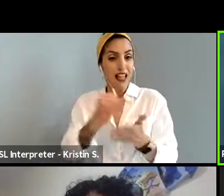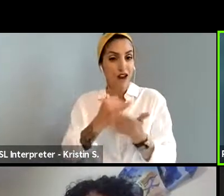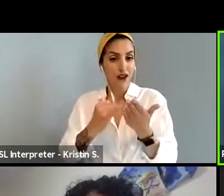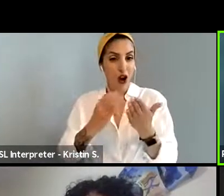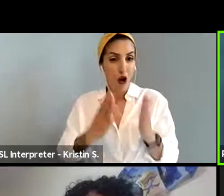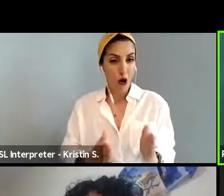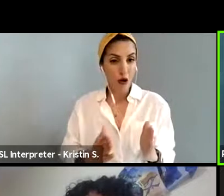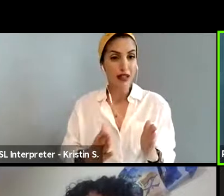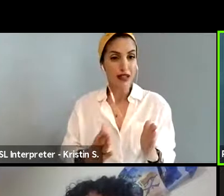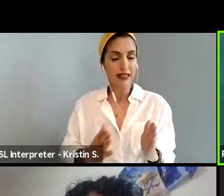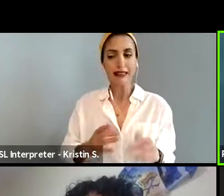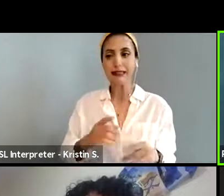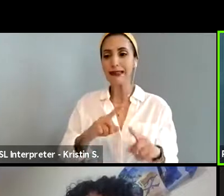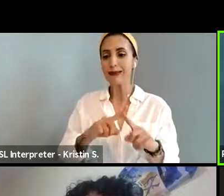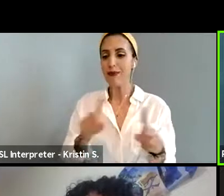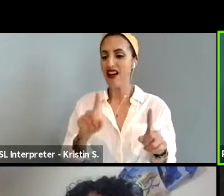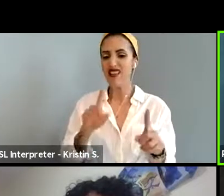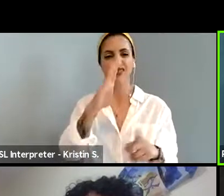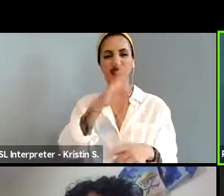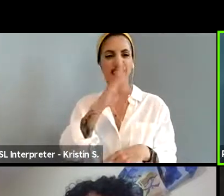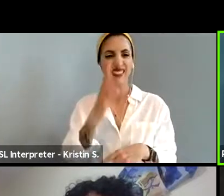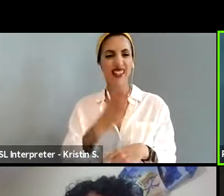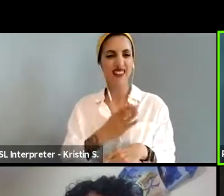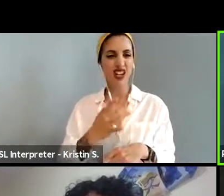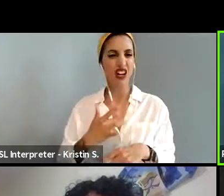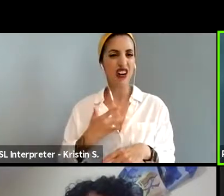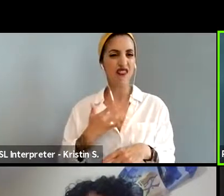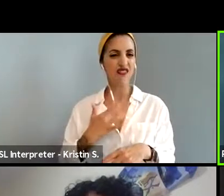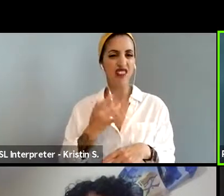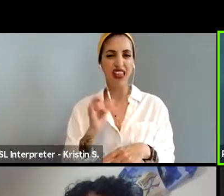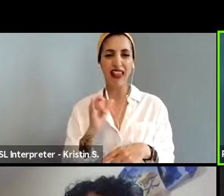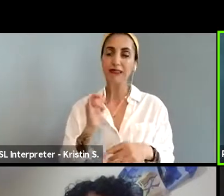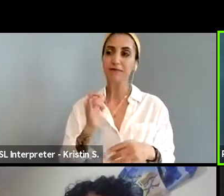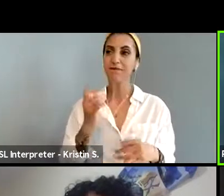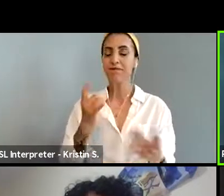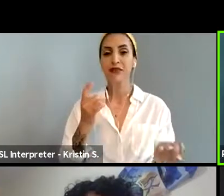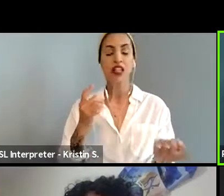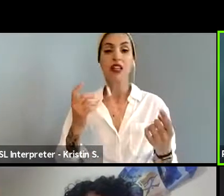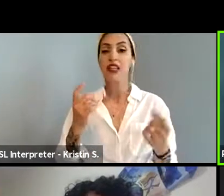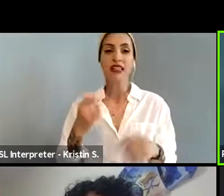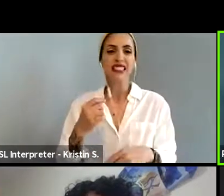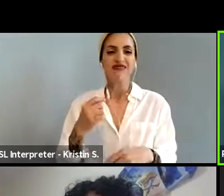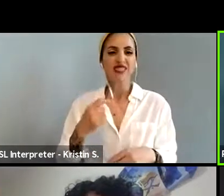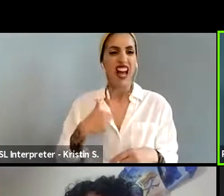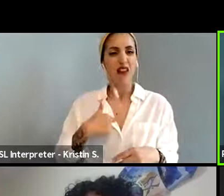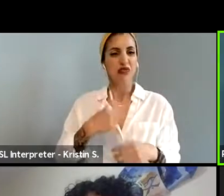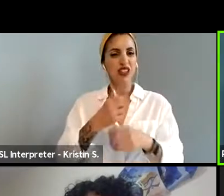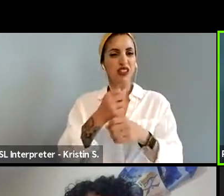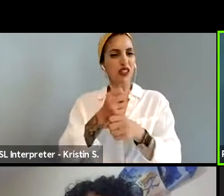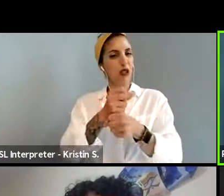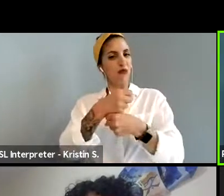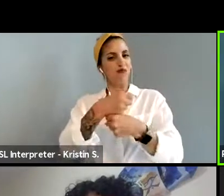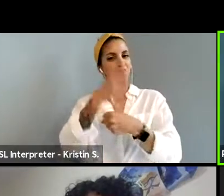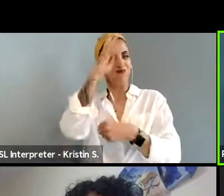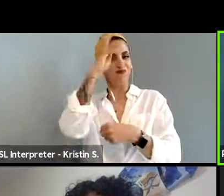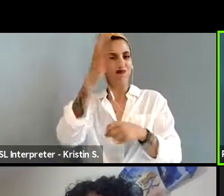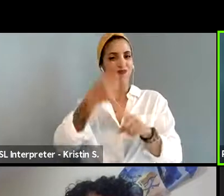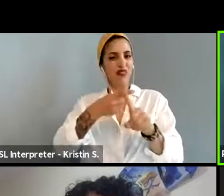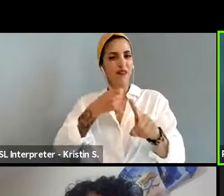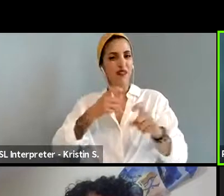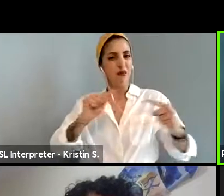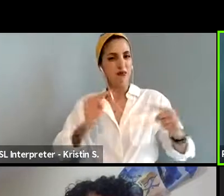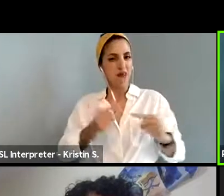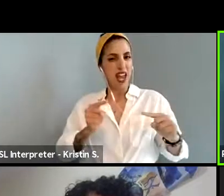I never felt like a lot of artists talk about creating out of pain. I never felt that way. I've always tried